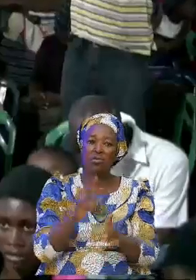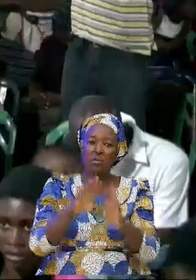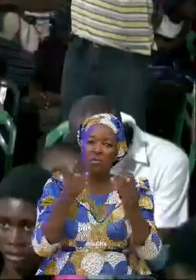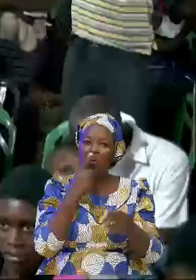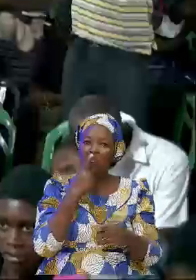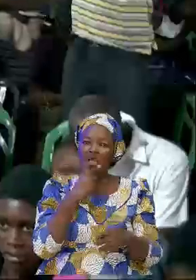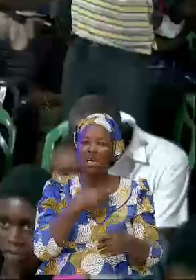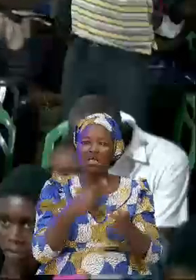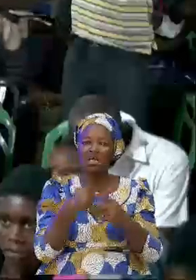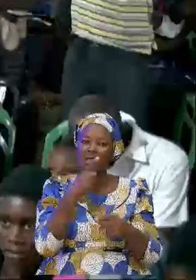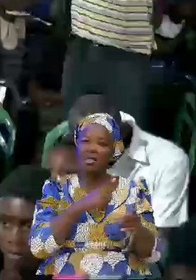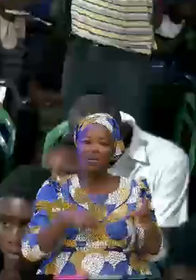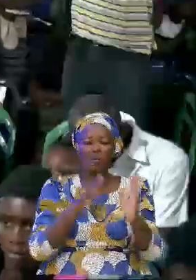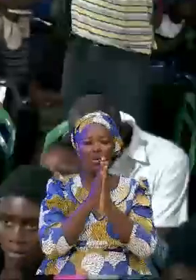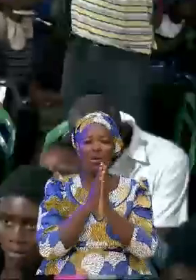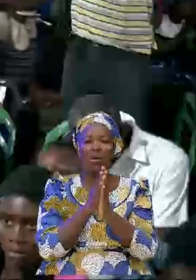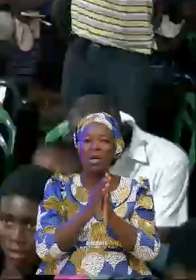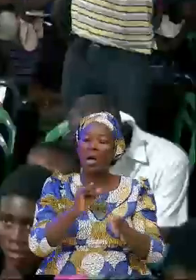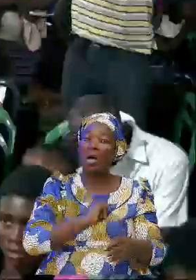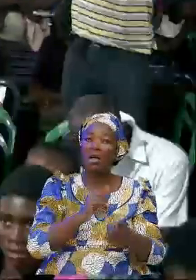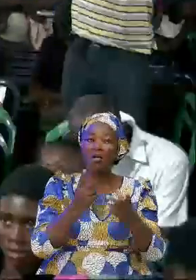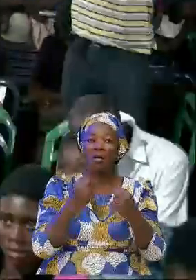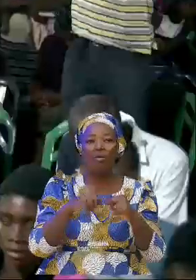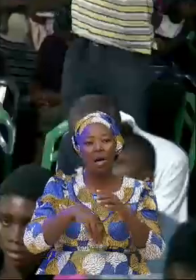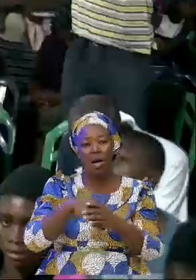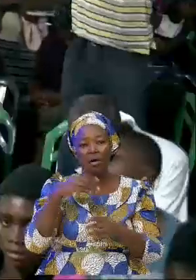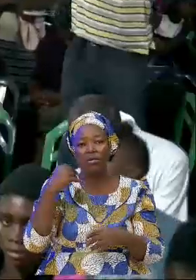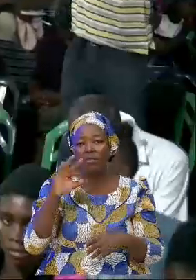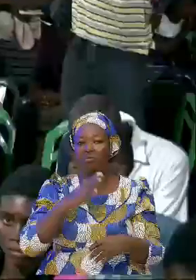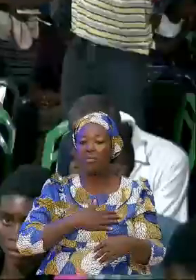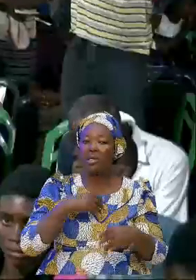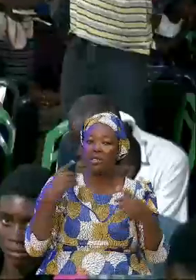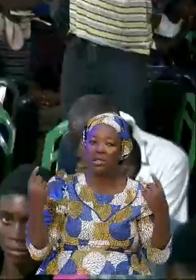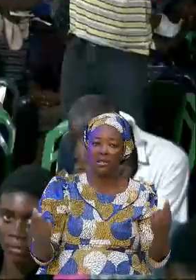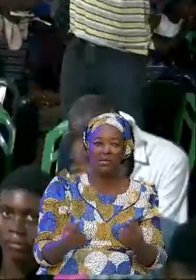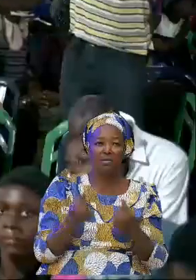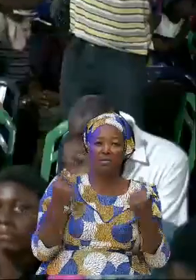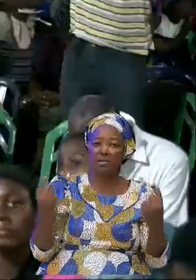now. While you're standing, tell the Lord, I come